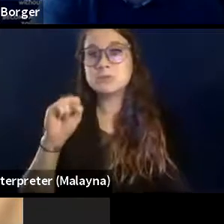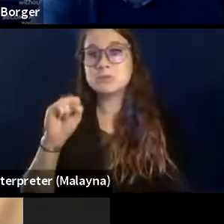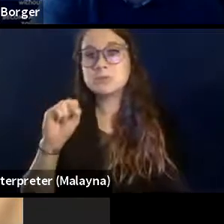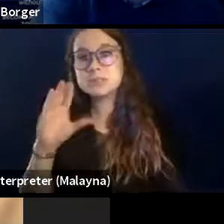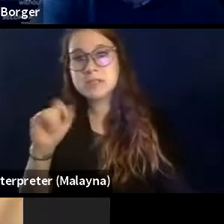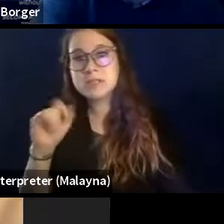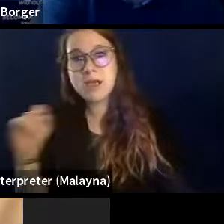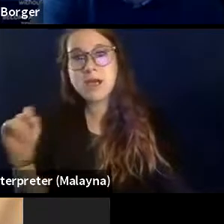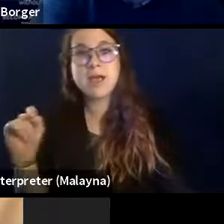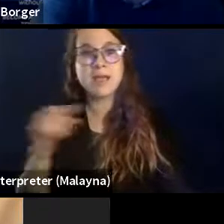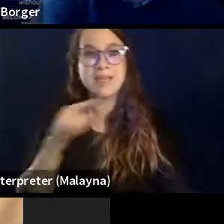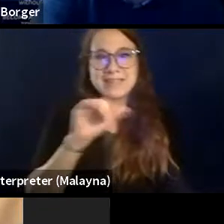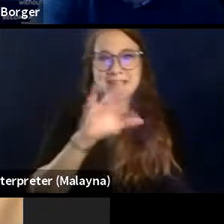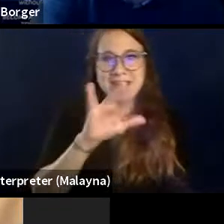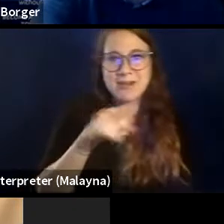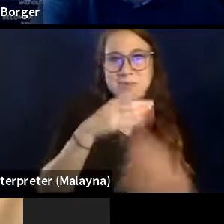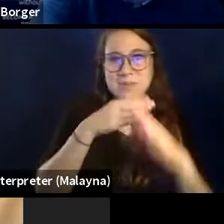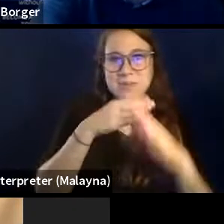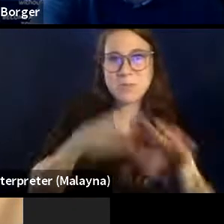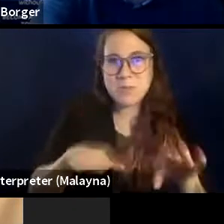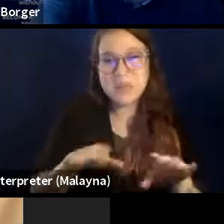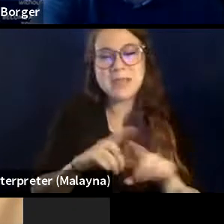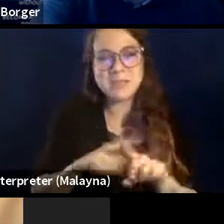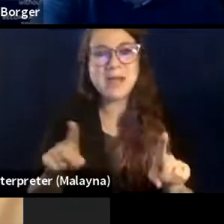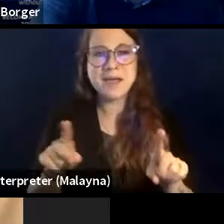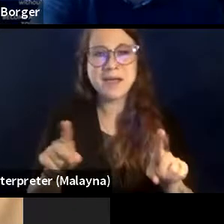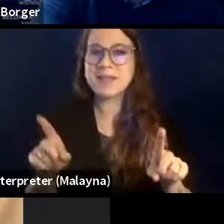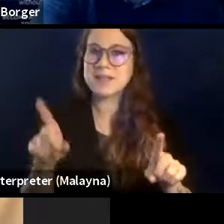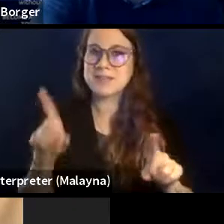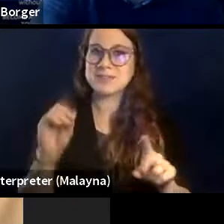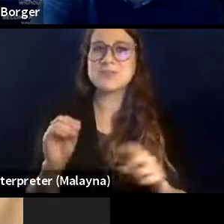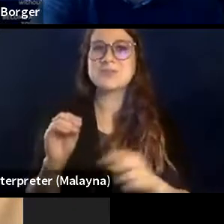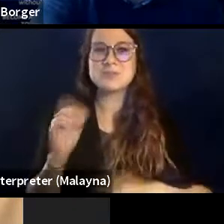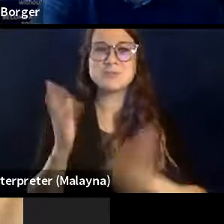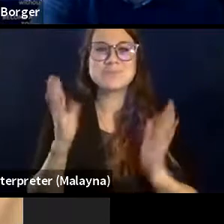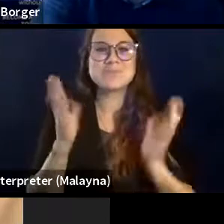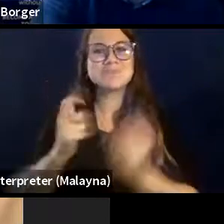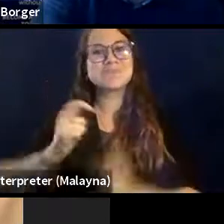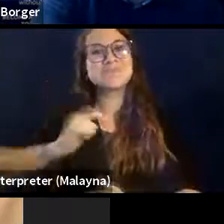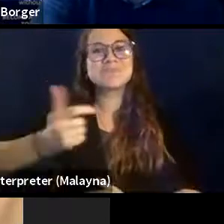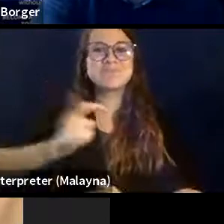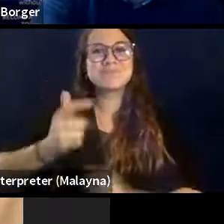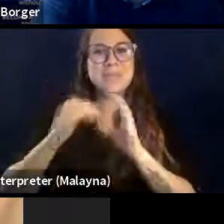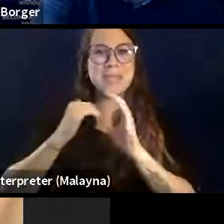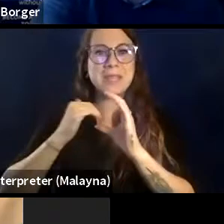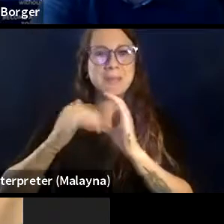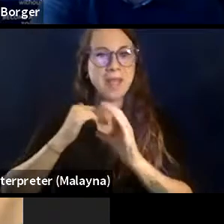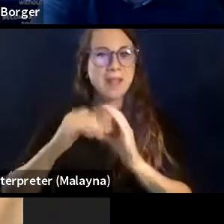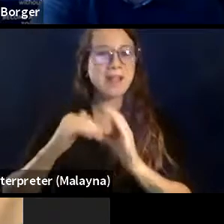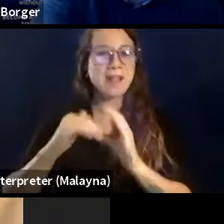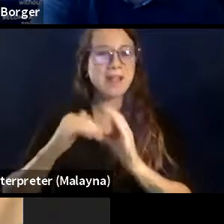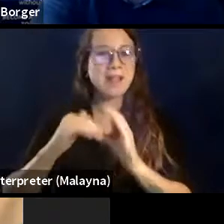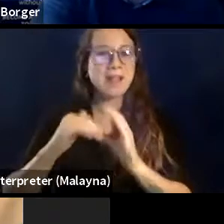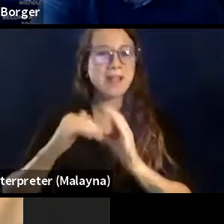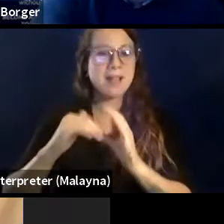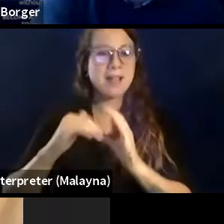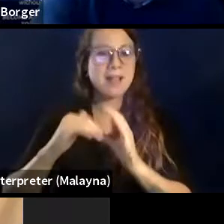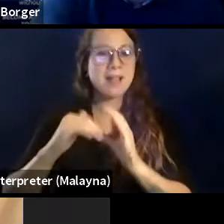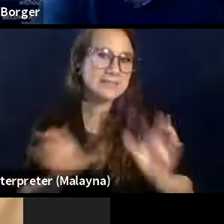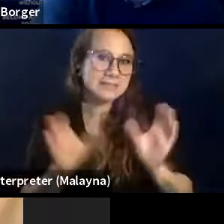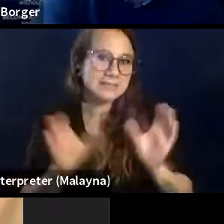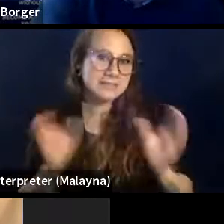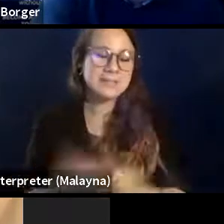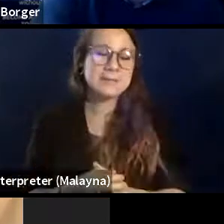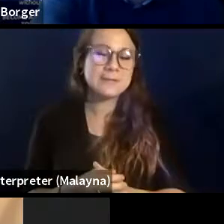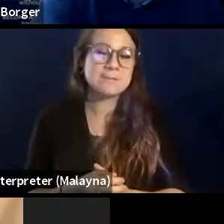been quiet, but I do, chat with you back and forth via email a lot about your activities for the